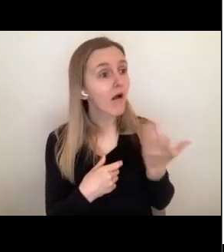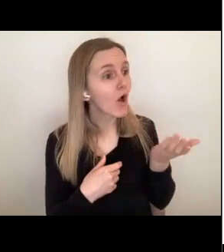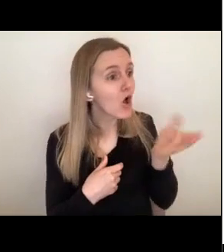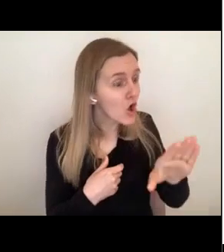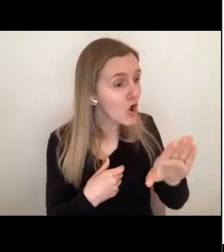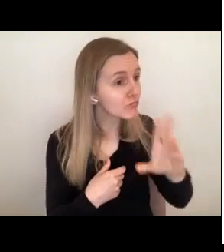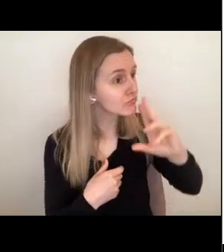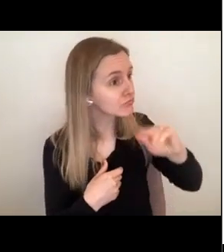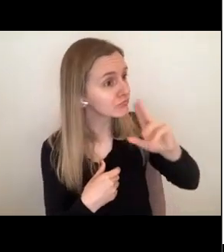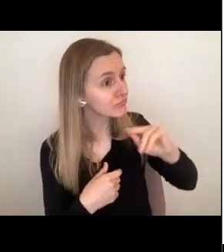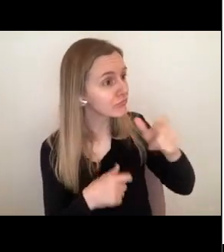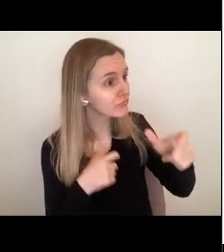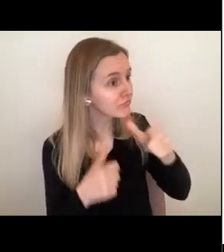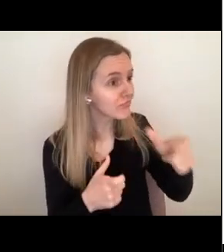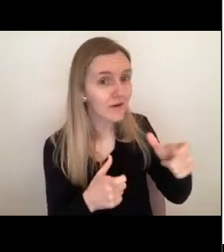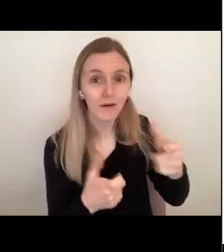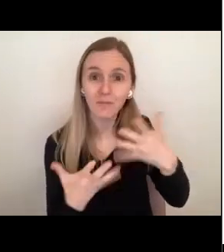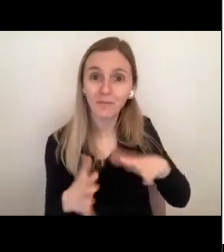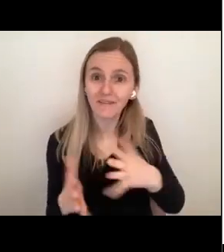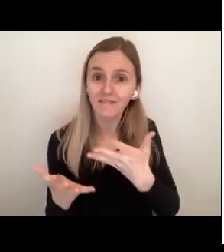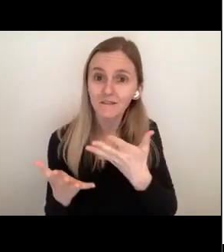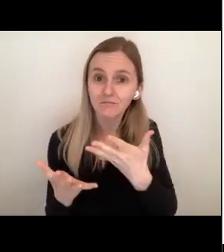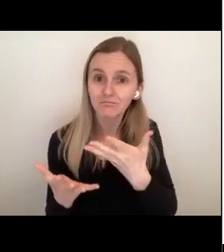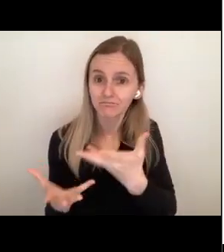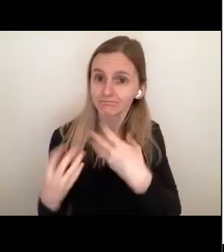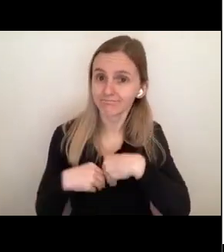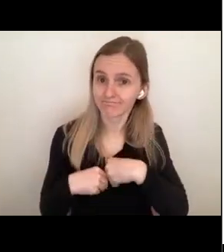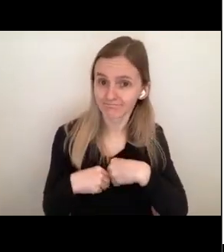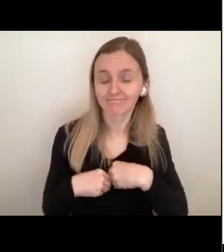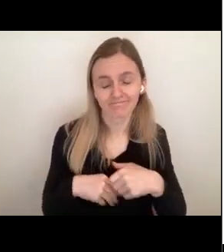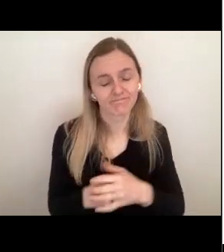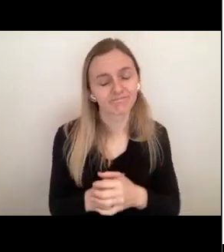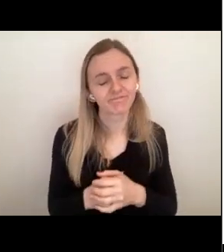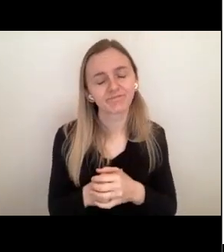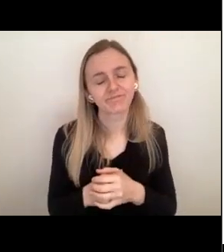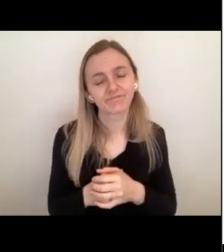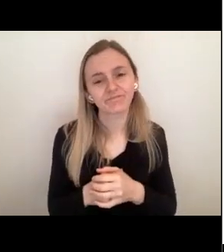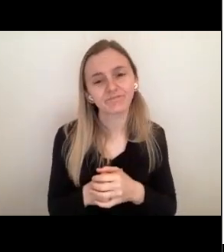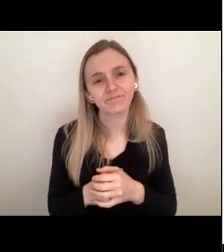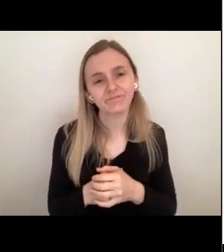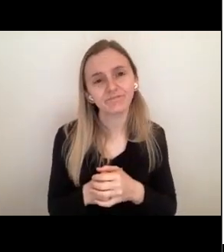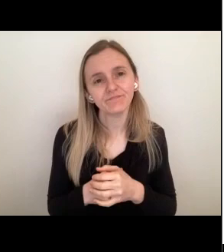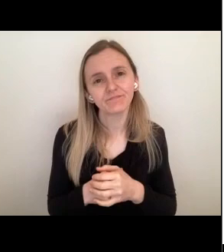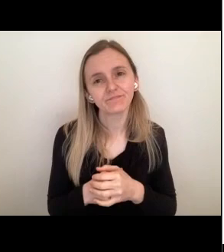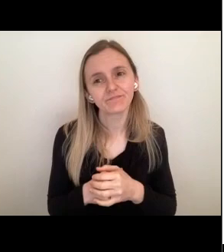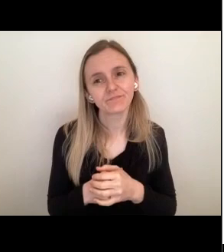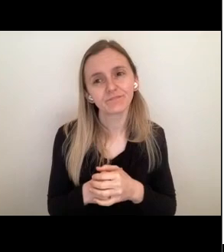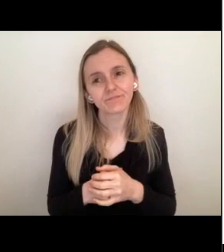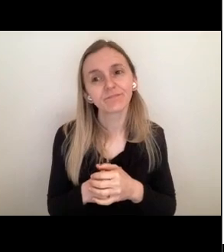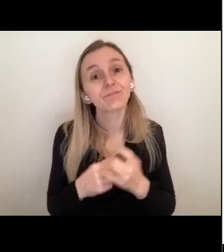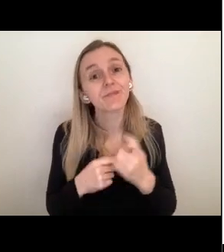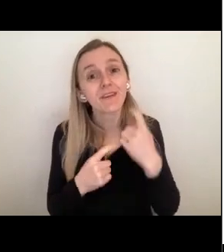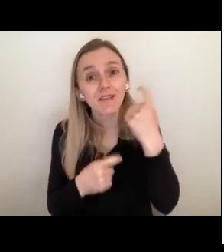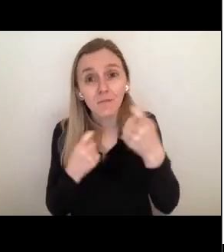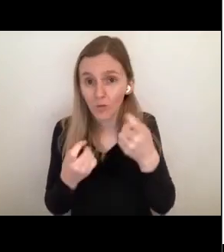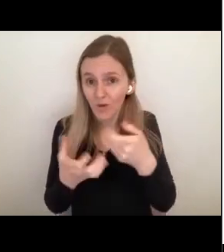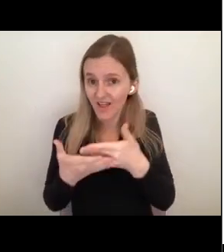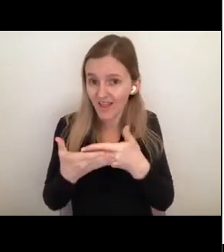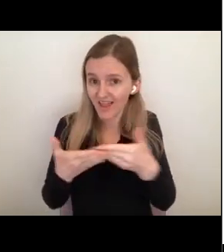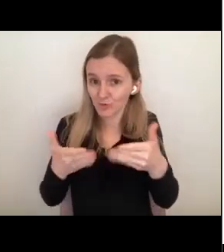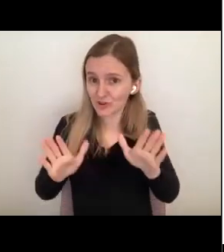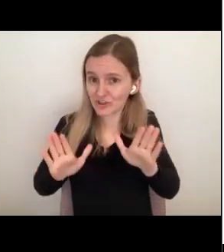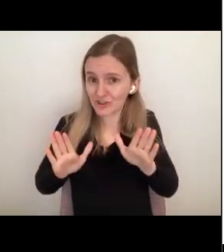So if we think about that, instead of thinking about that in terms of language only, if we're thinking about that in terms of that social experience,